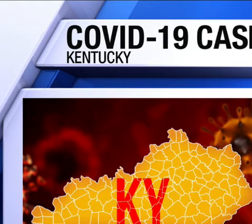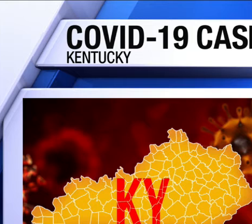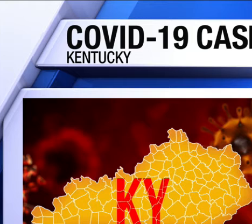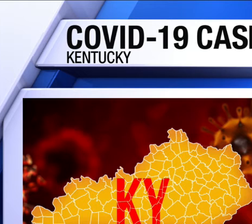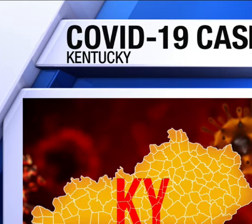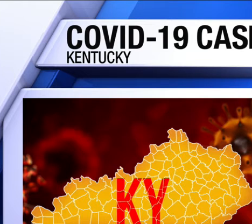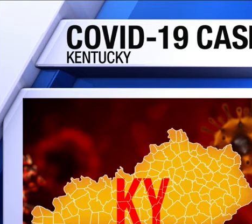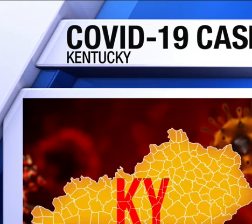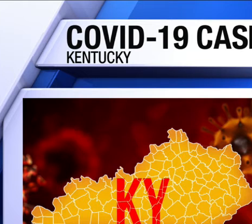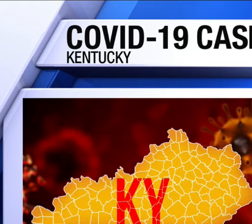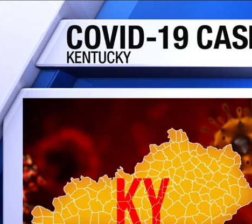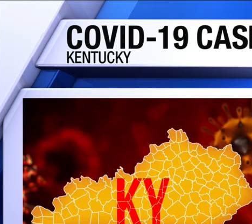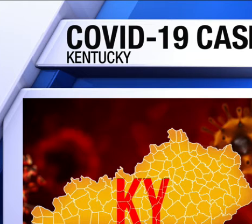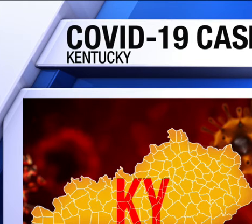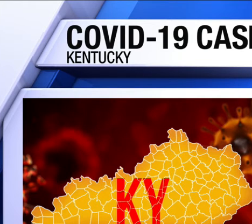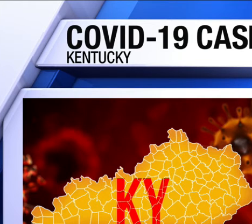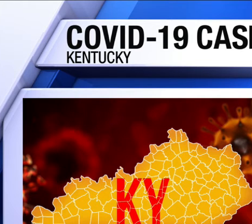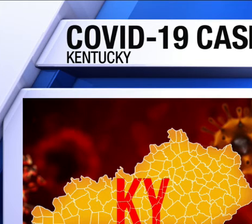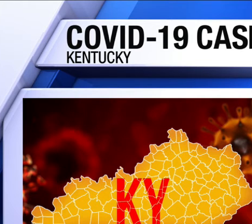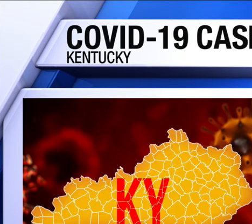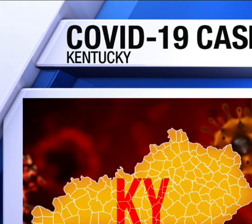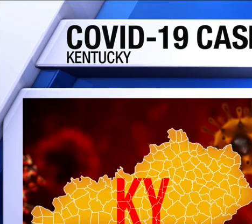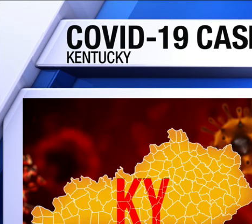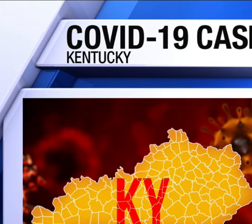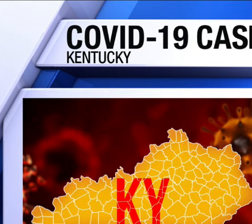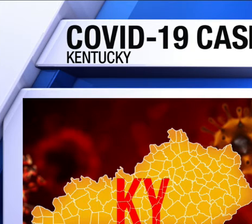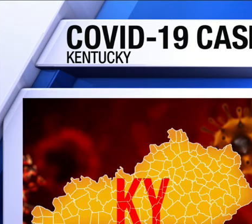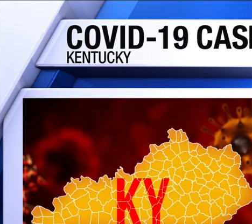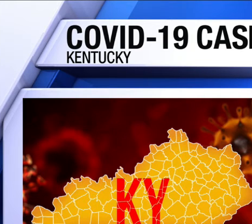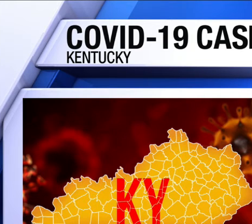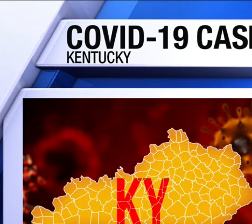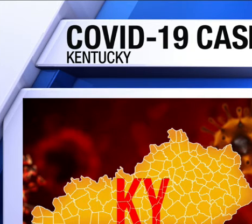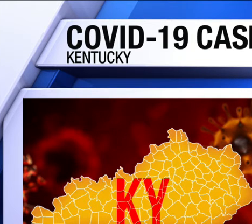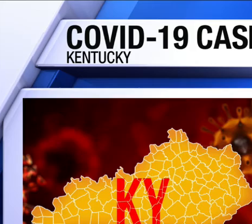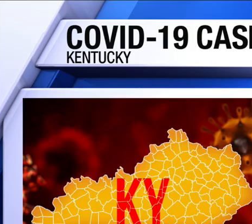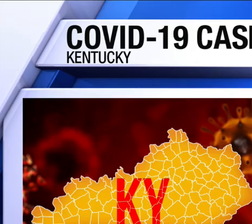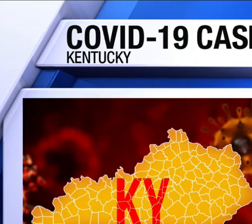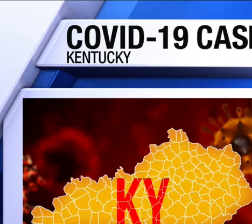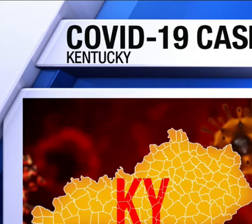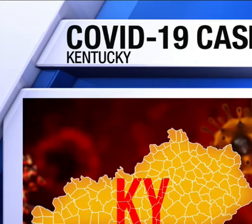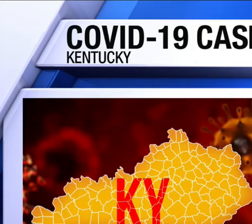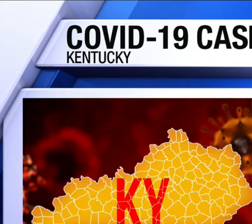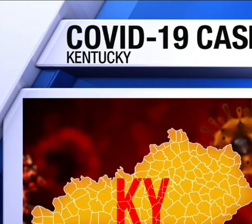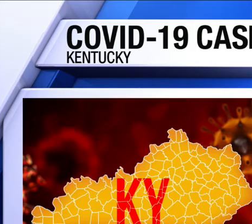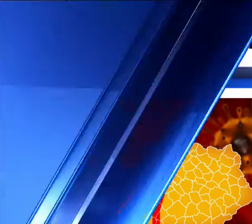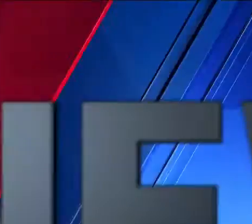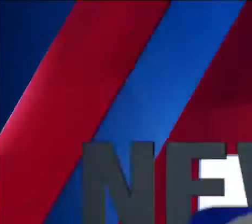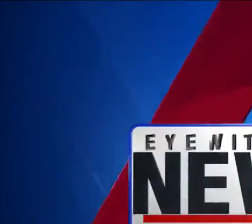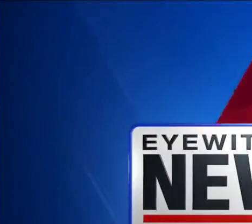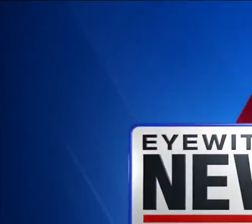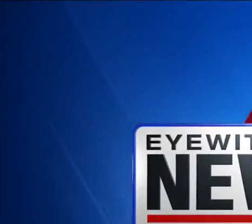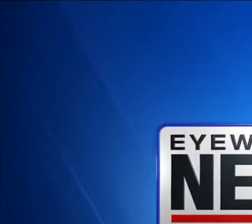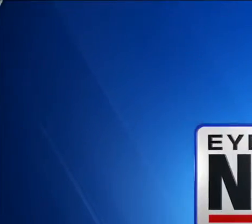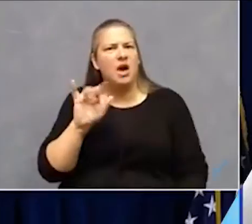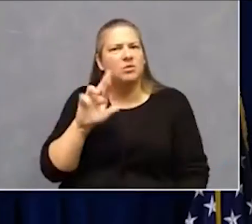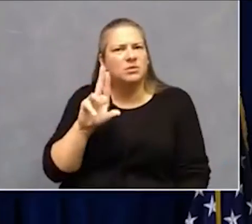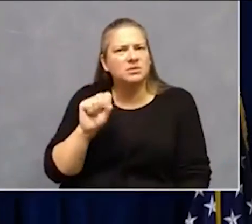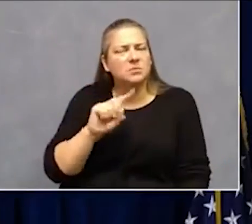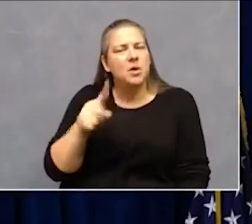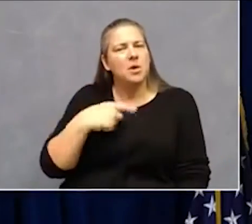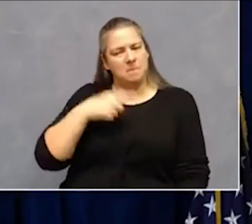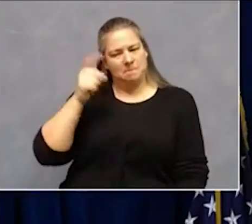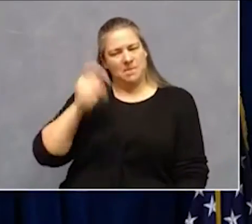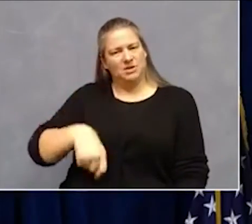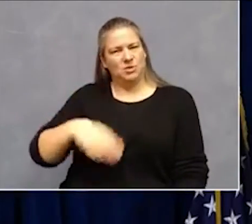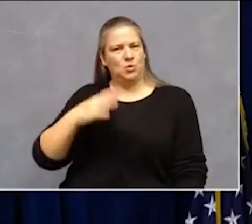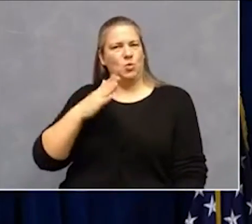not recommending people do not have weddings and funerals, but he is asking people to not hold parties. And